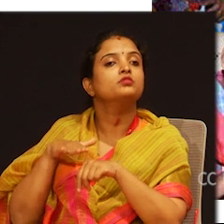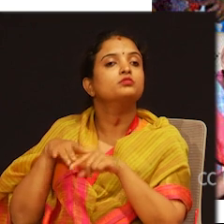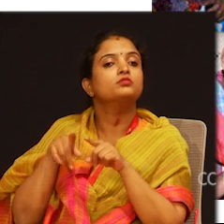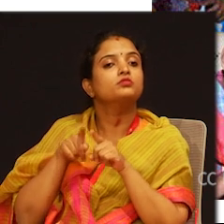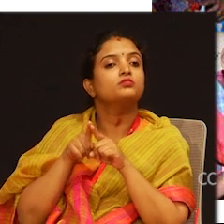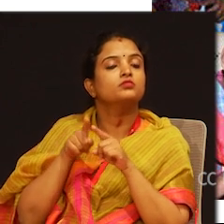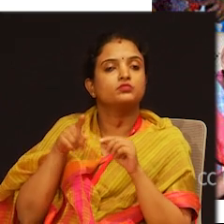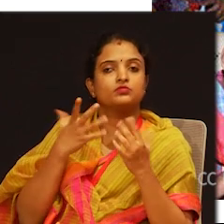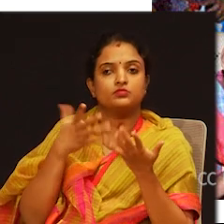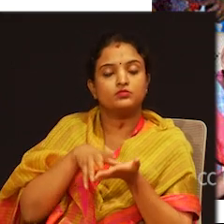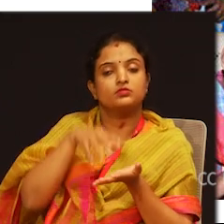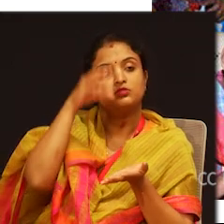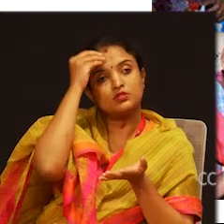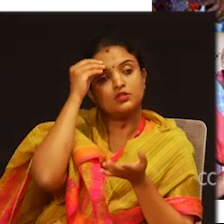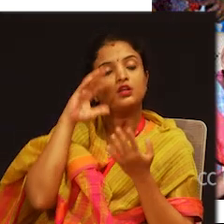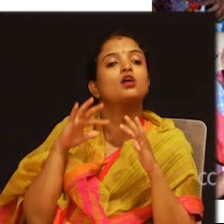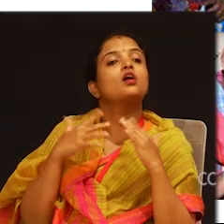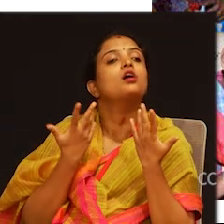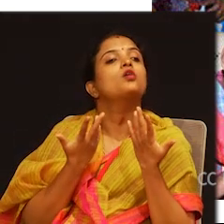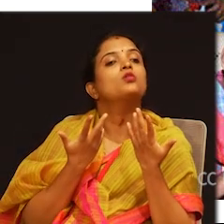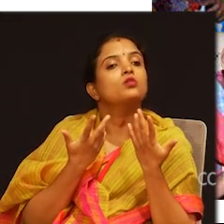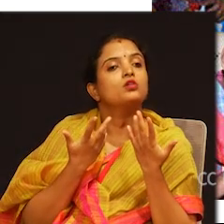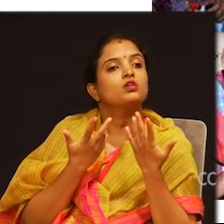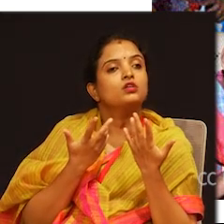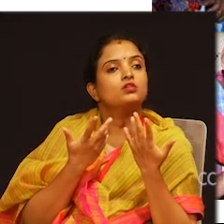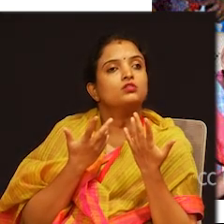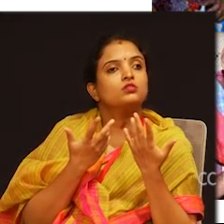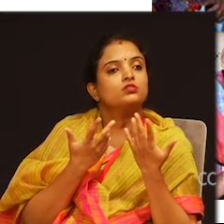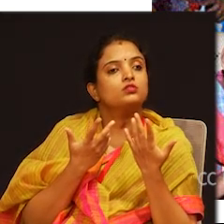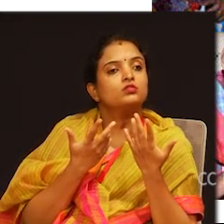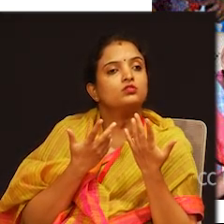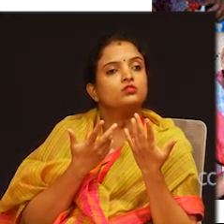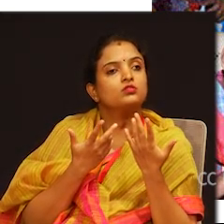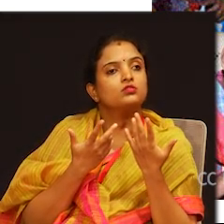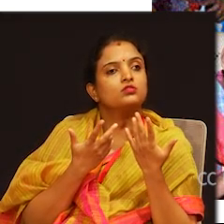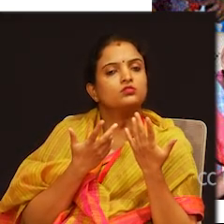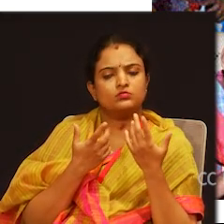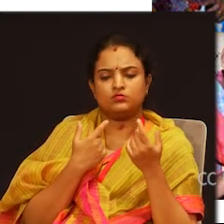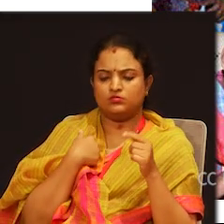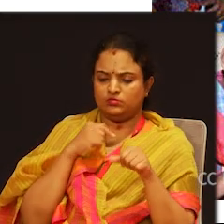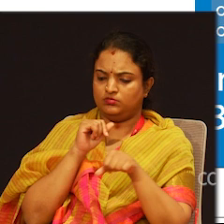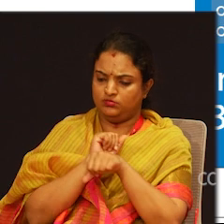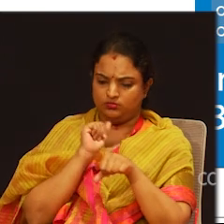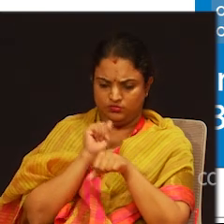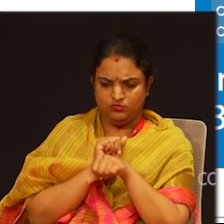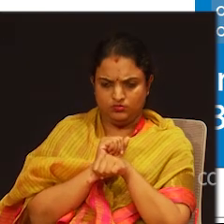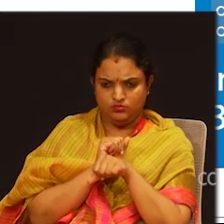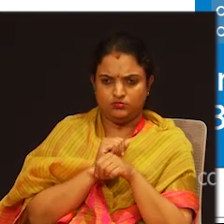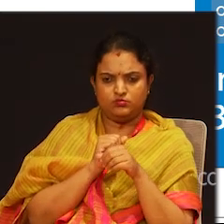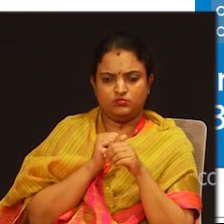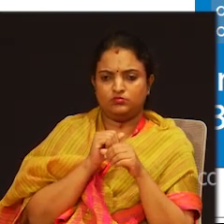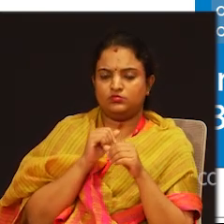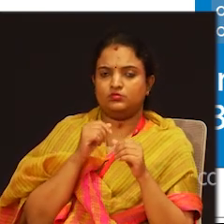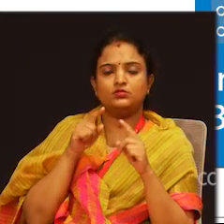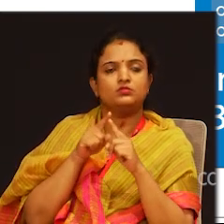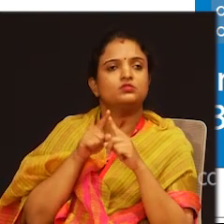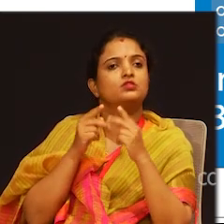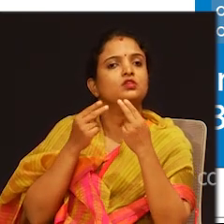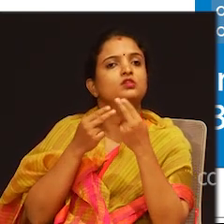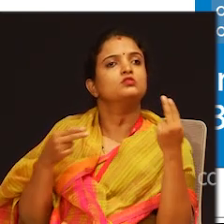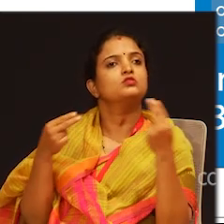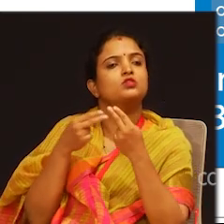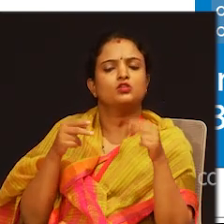also made us learn a lot about inclusion. We had worked on some storybooks